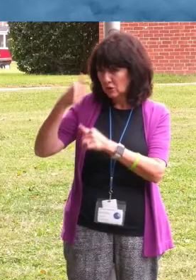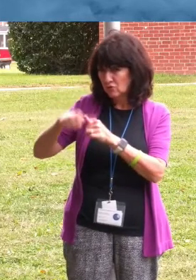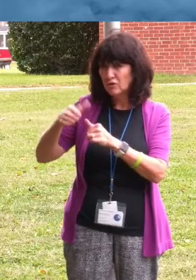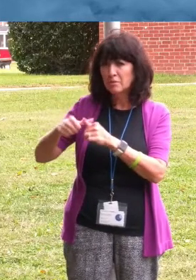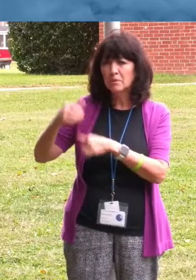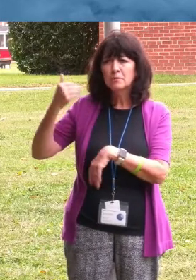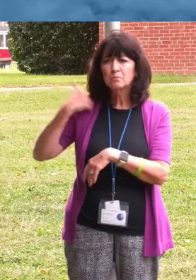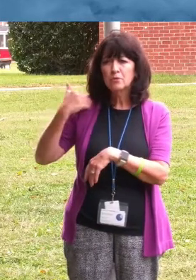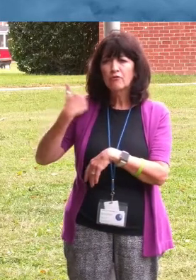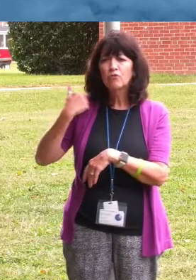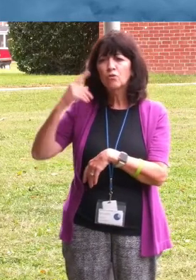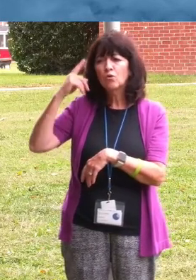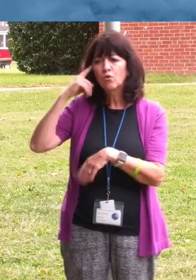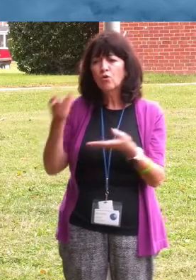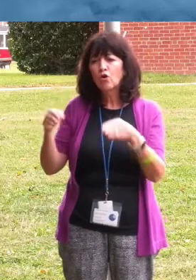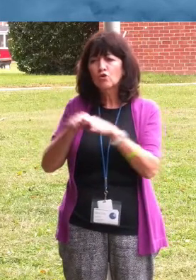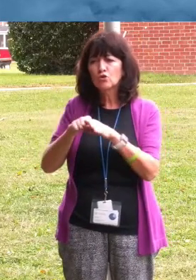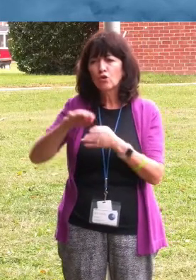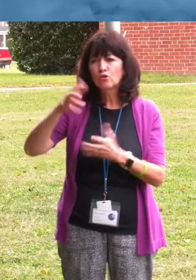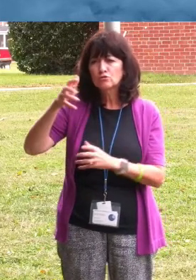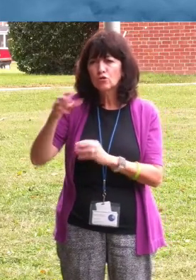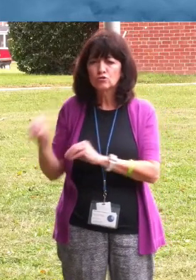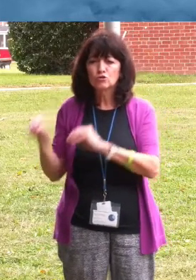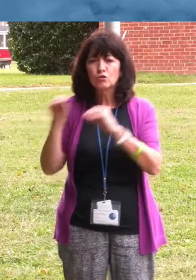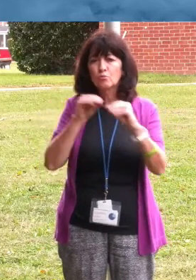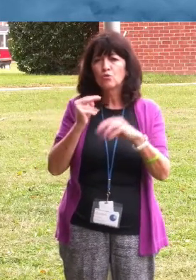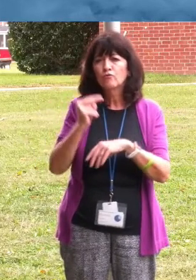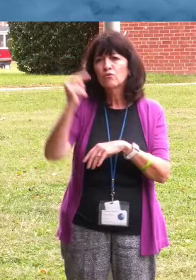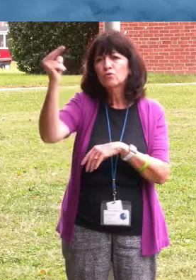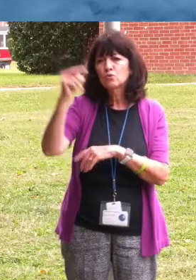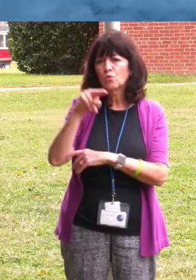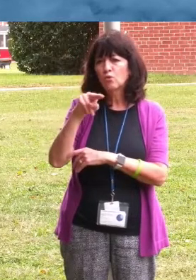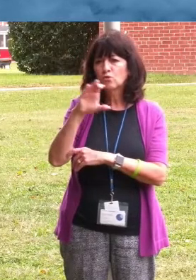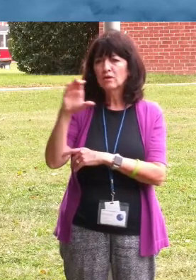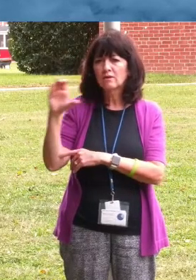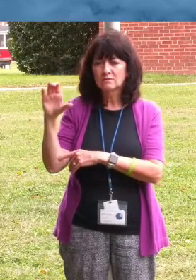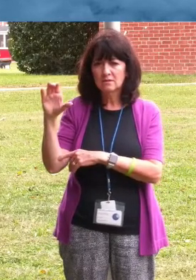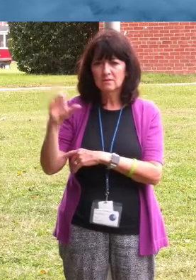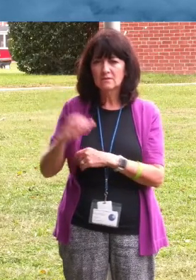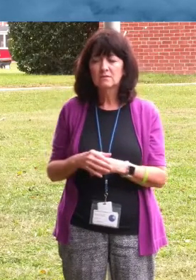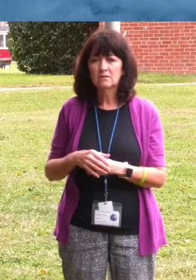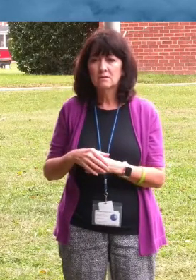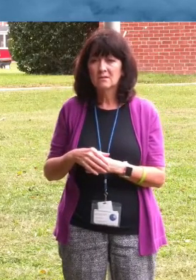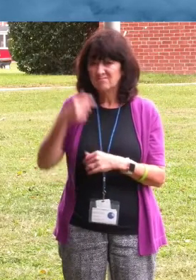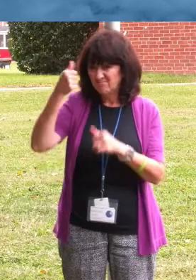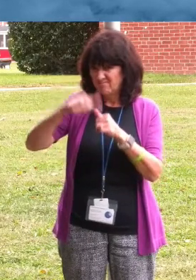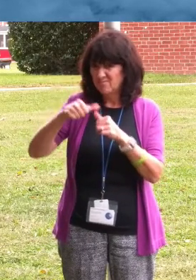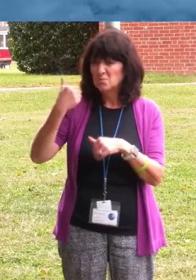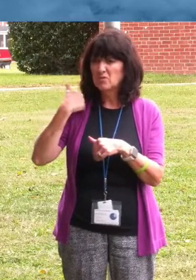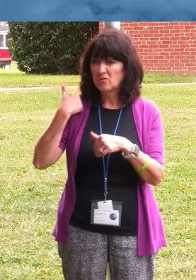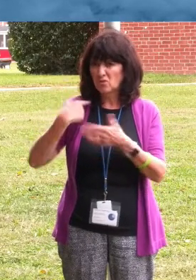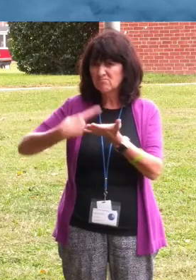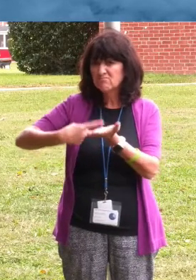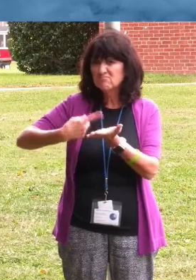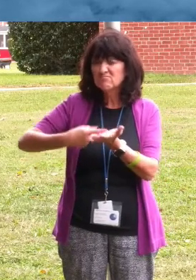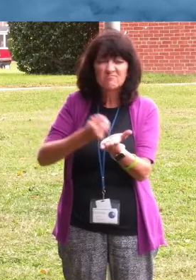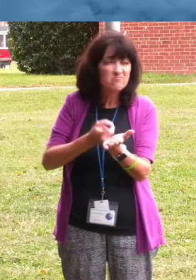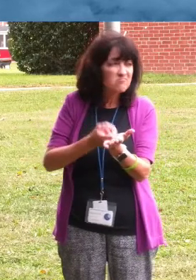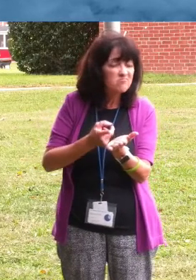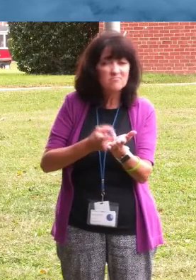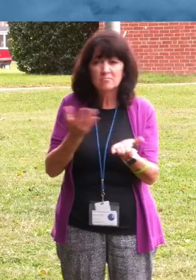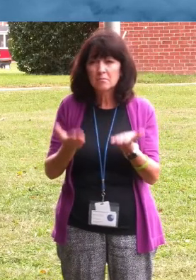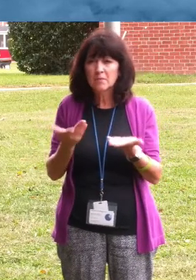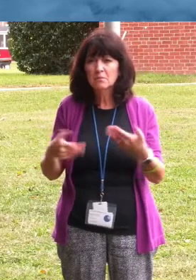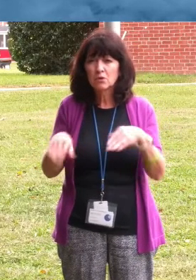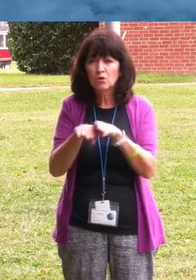the laundry north to Newcastle County, and also even talk of closing DHCI.